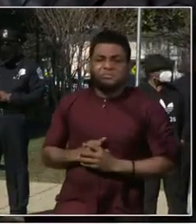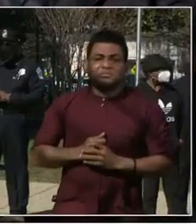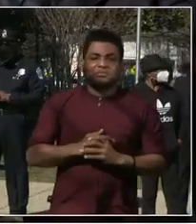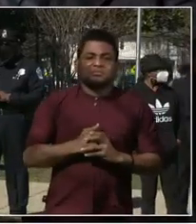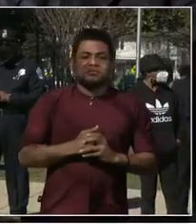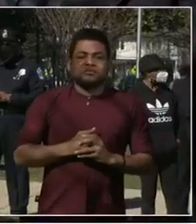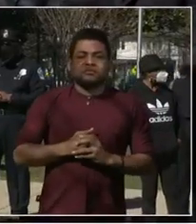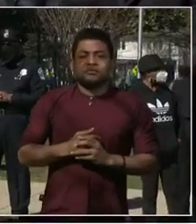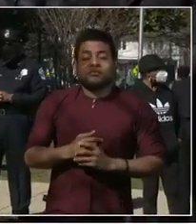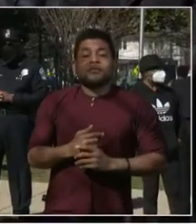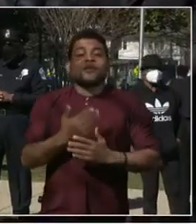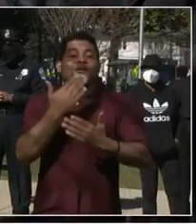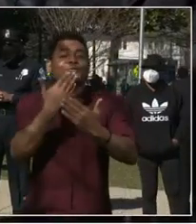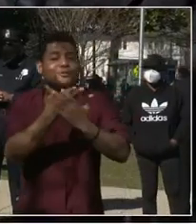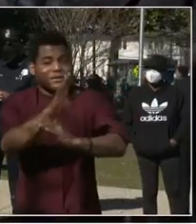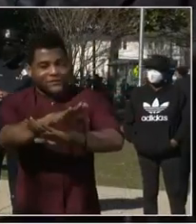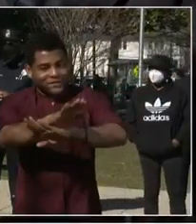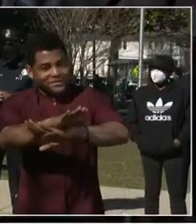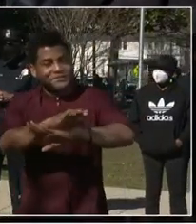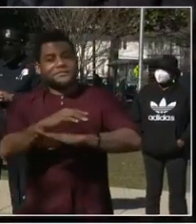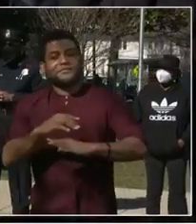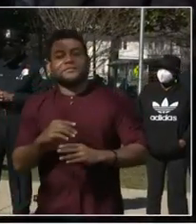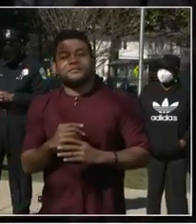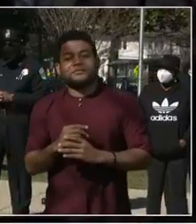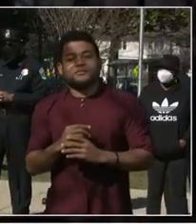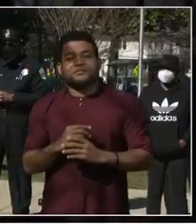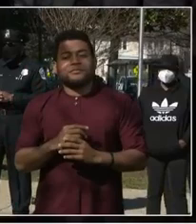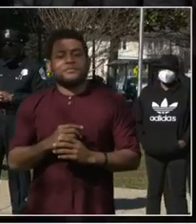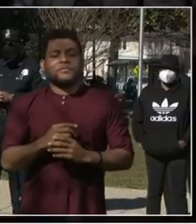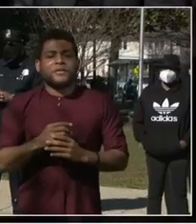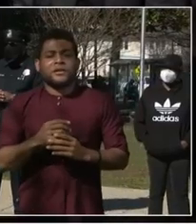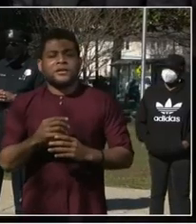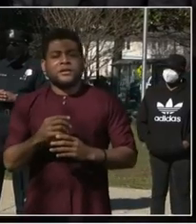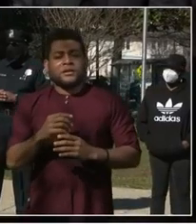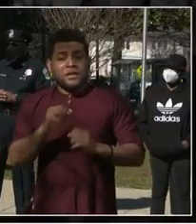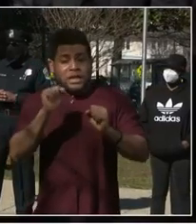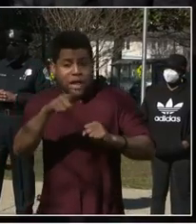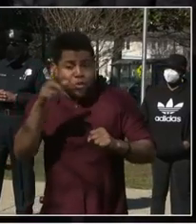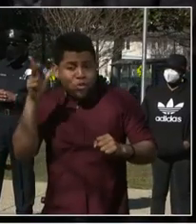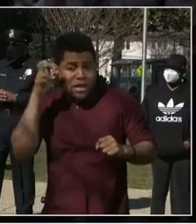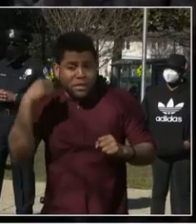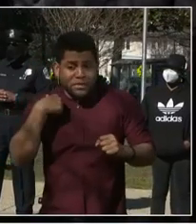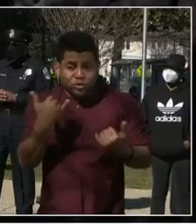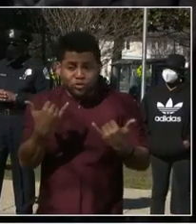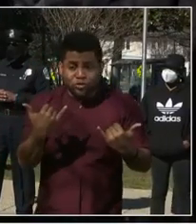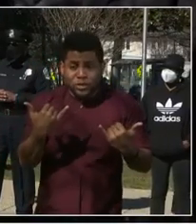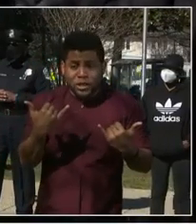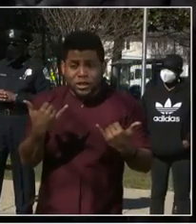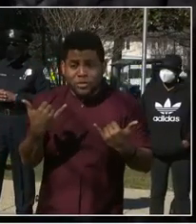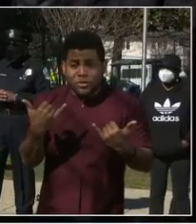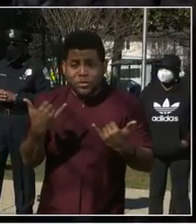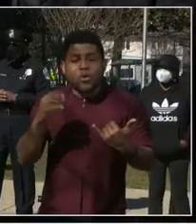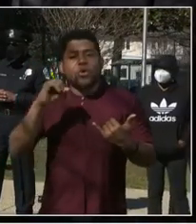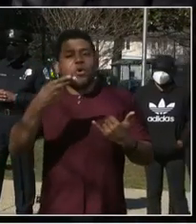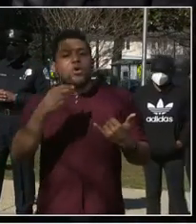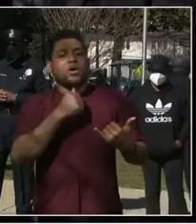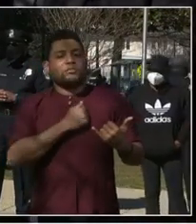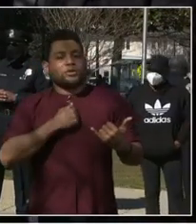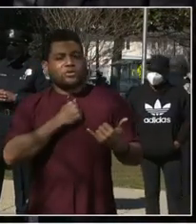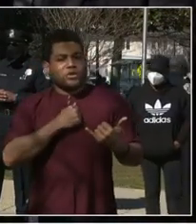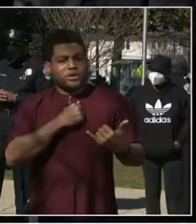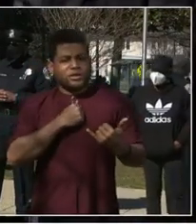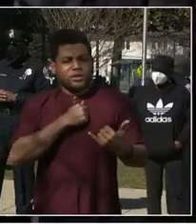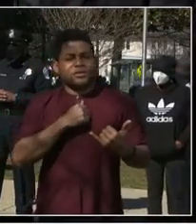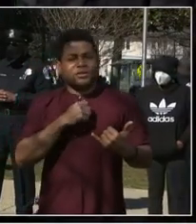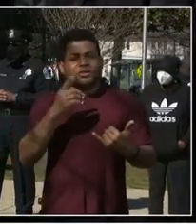Good afternoon. This gentleman, can you hear me now? Oh, I'm sorry. I'm Dr. Barbara